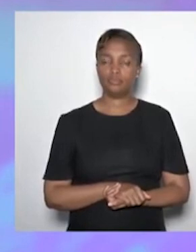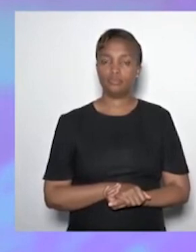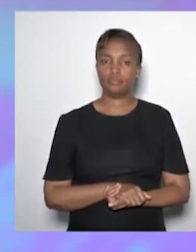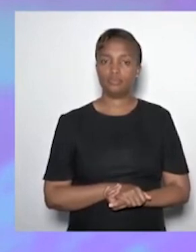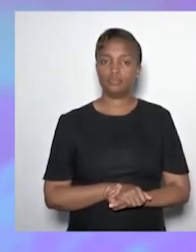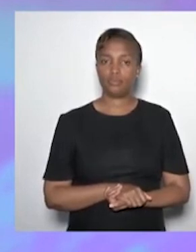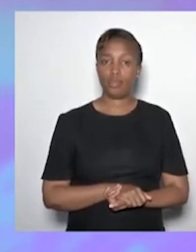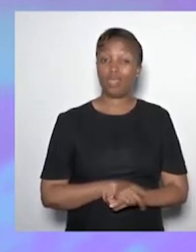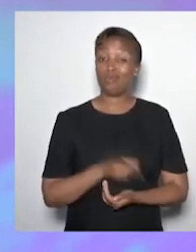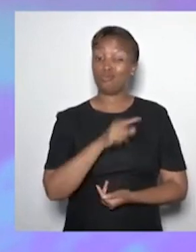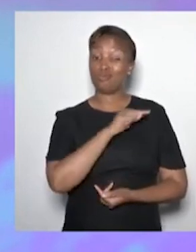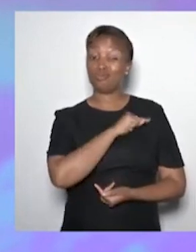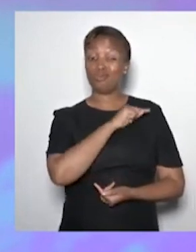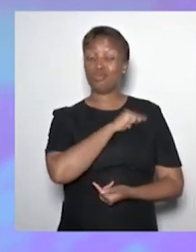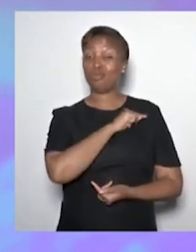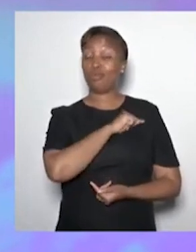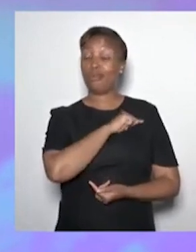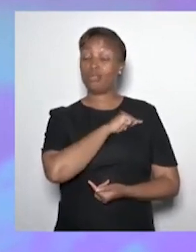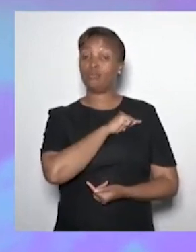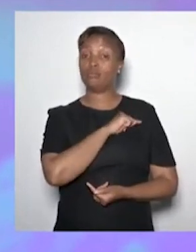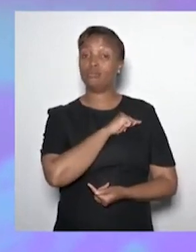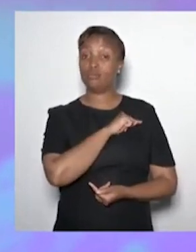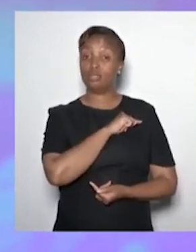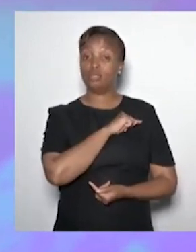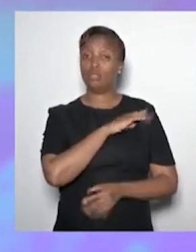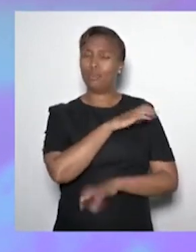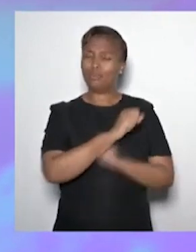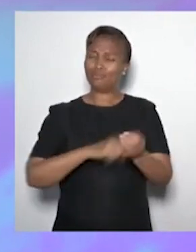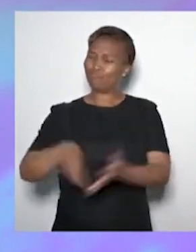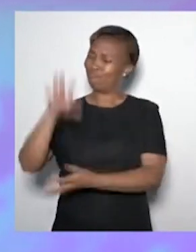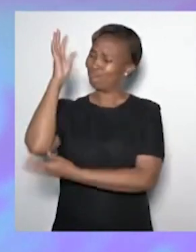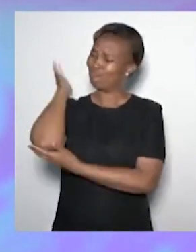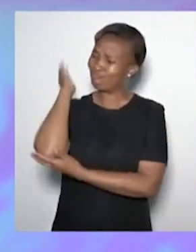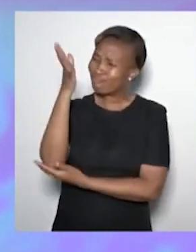That is why you must not over-preach